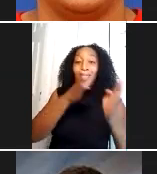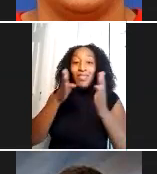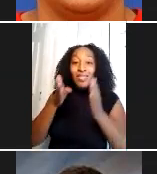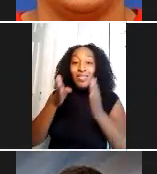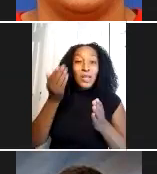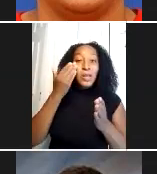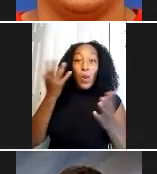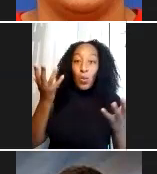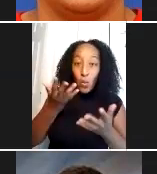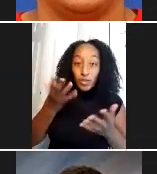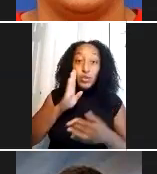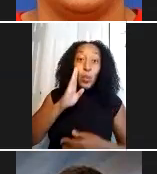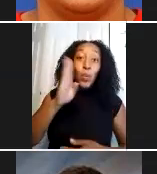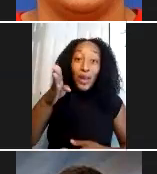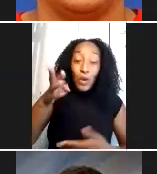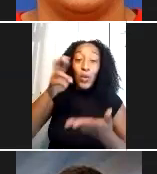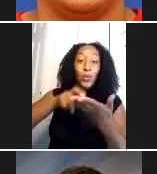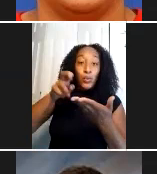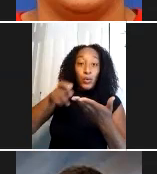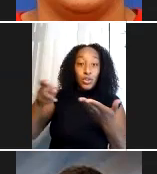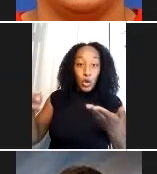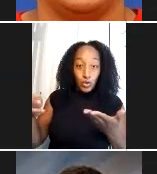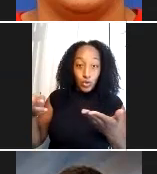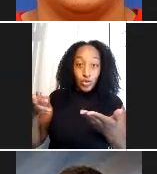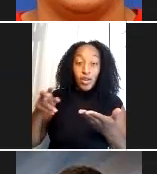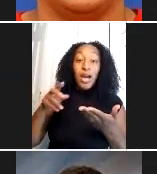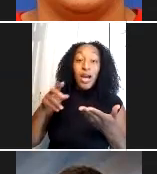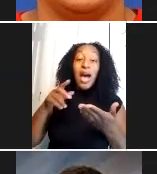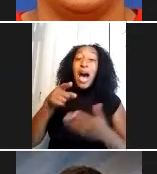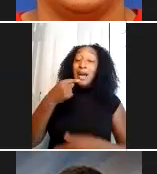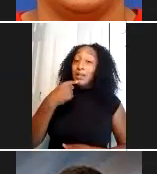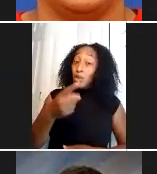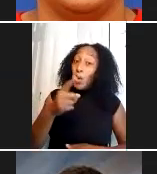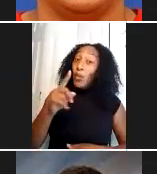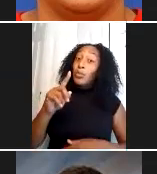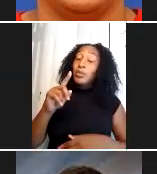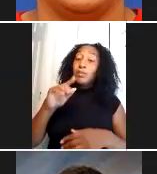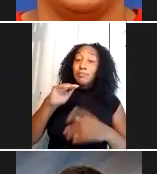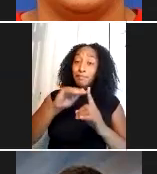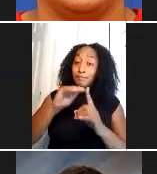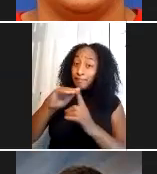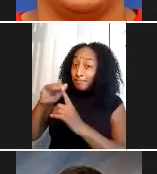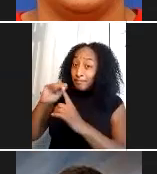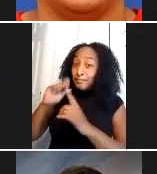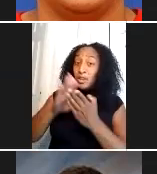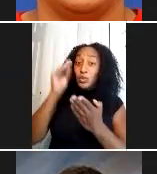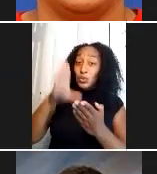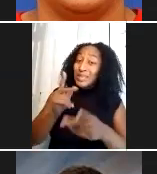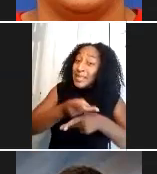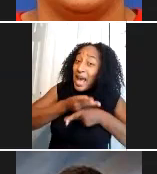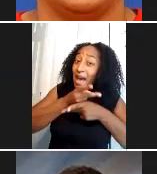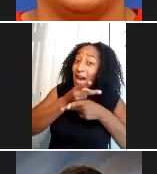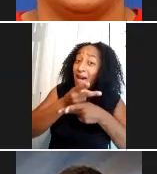And so I tell students you have to be careful there, right? Because you don't want to spend